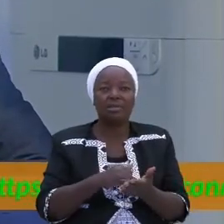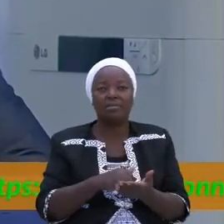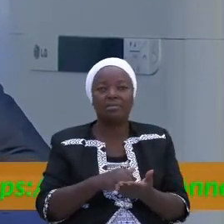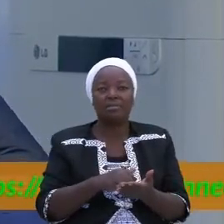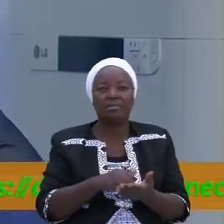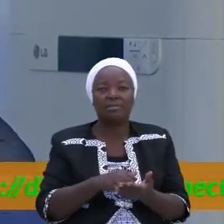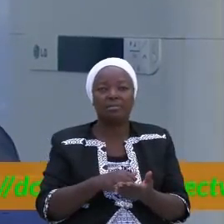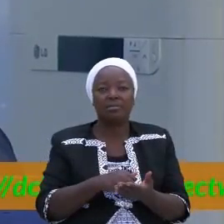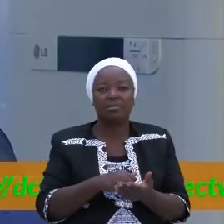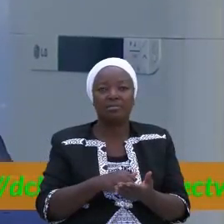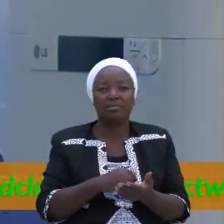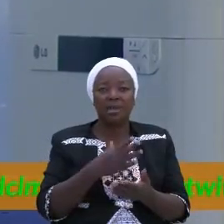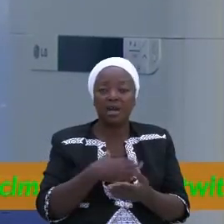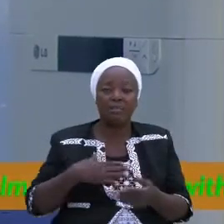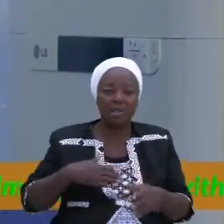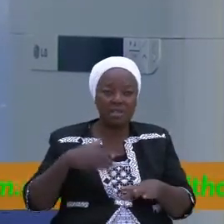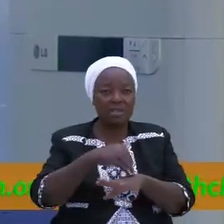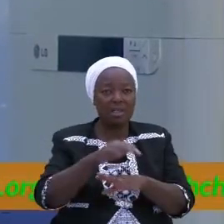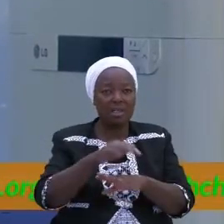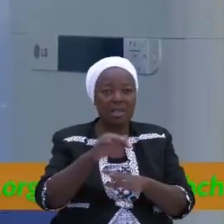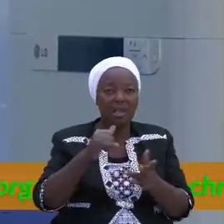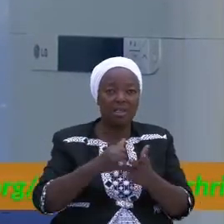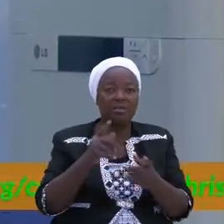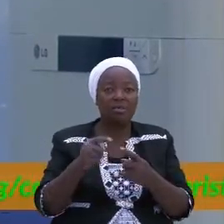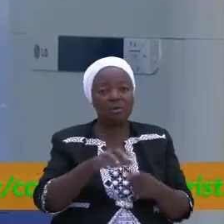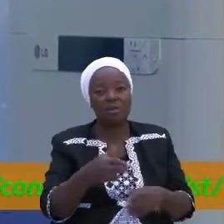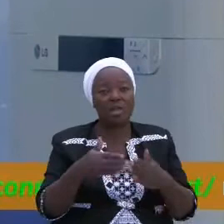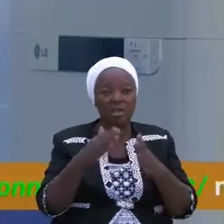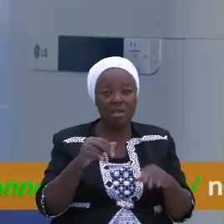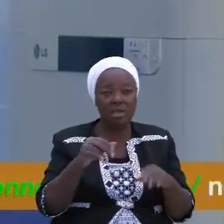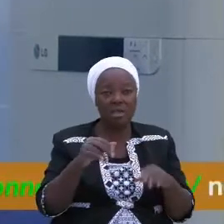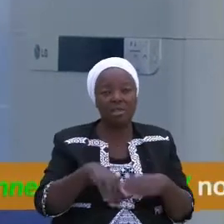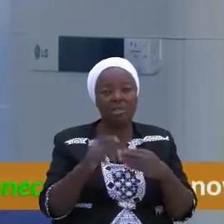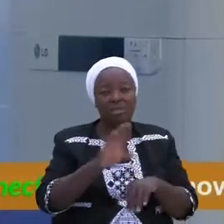and say to the supervisors for collation